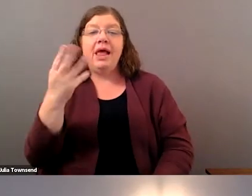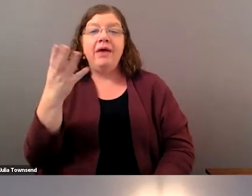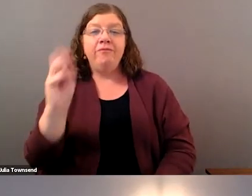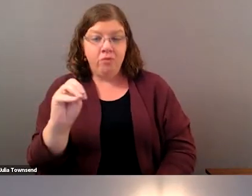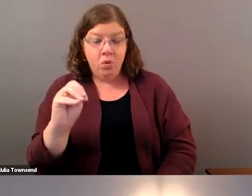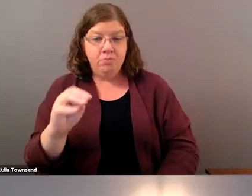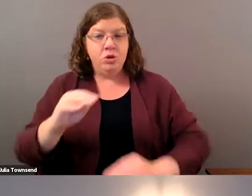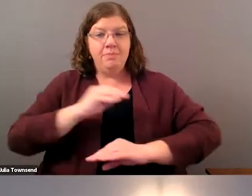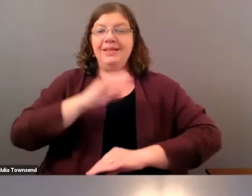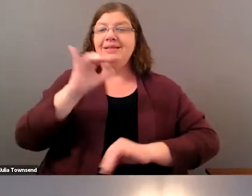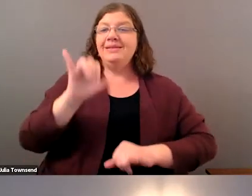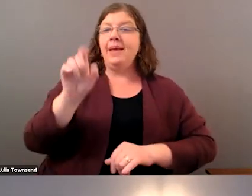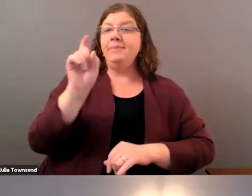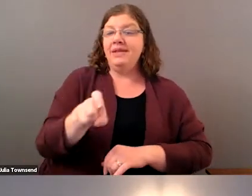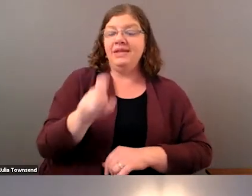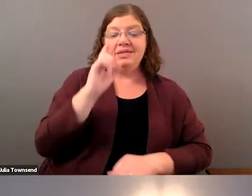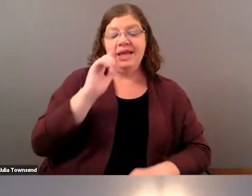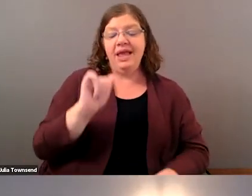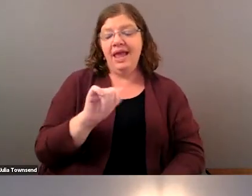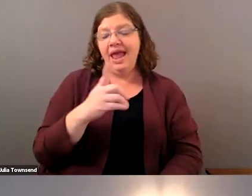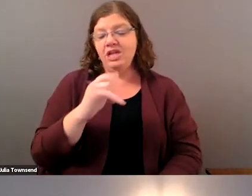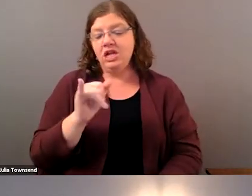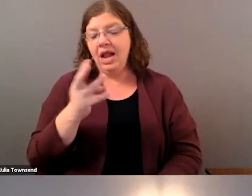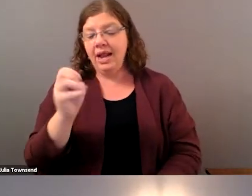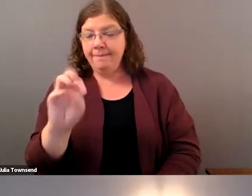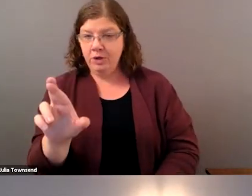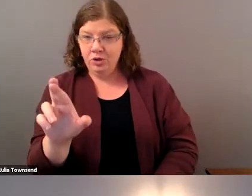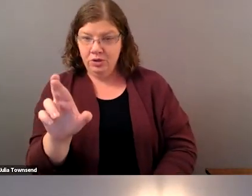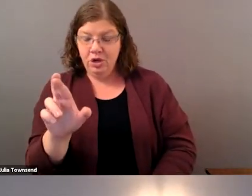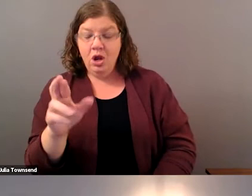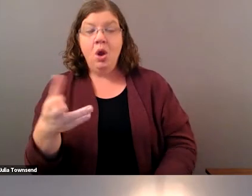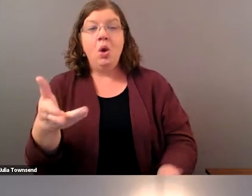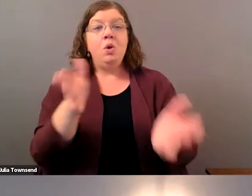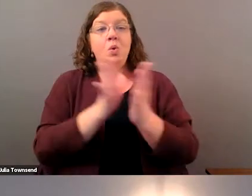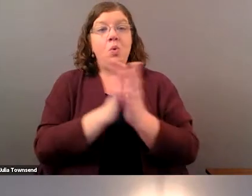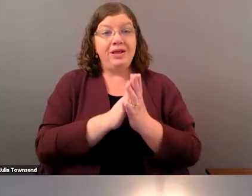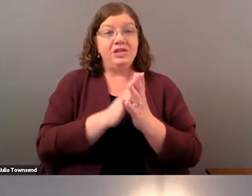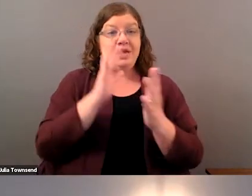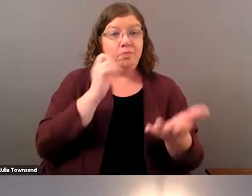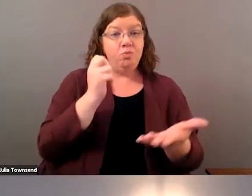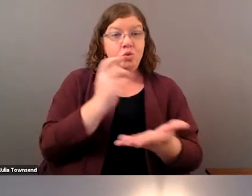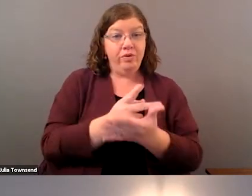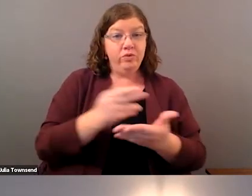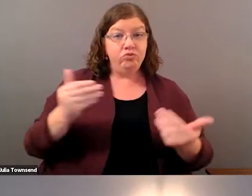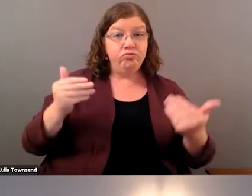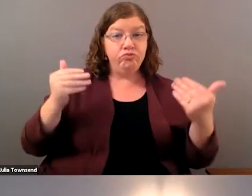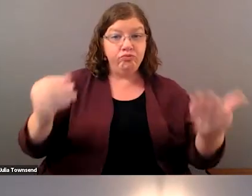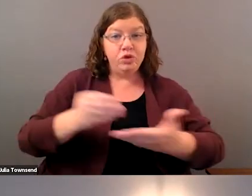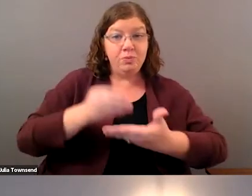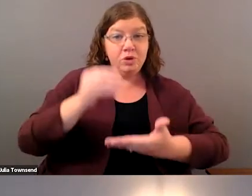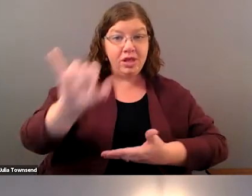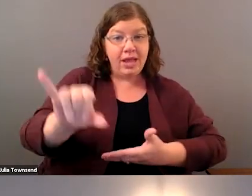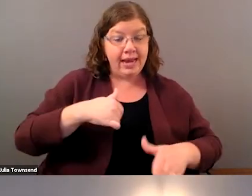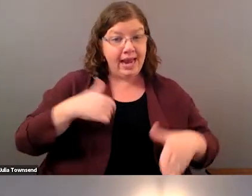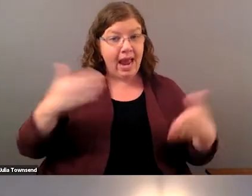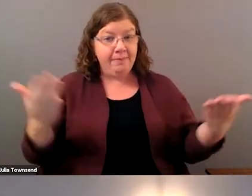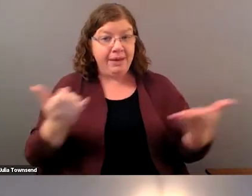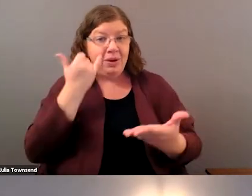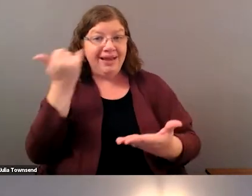same needs, and that is EduClimber. We're requesting the board's approval to move forward with the purchase of EduClimber, and I'm here for any questions you may